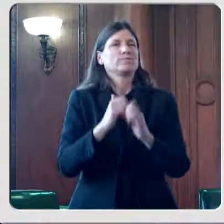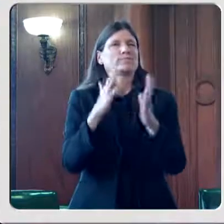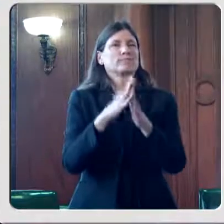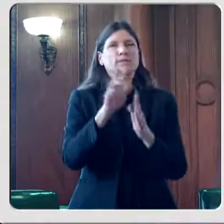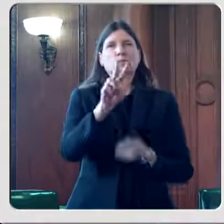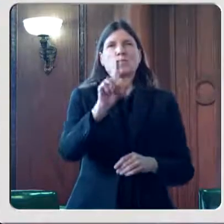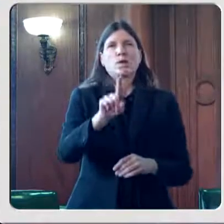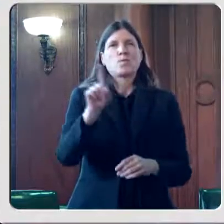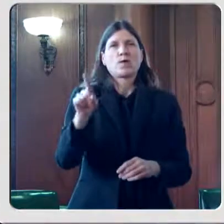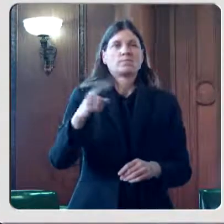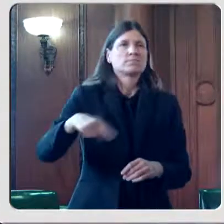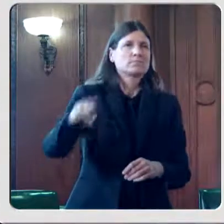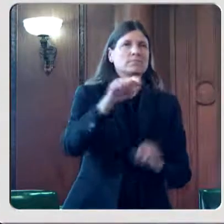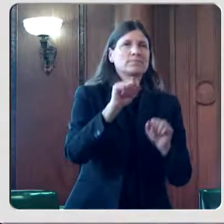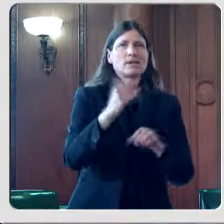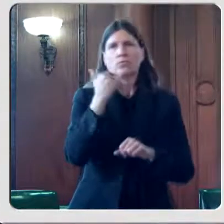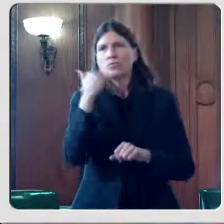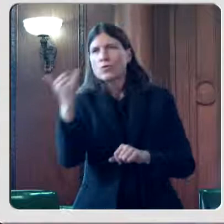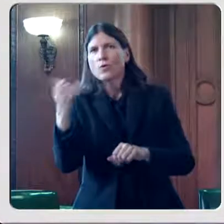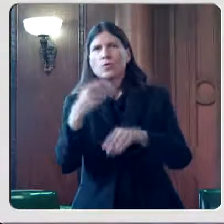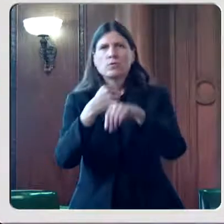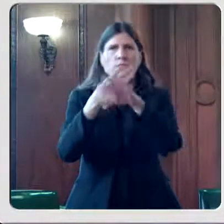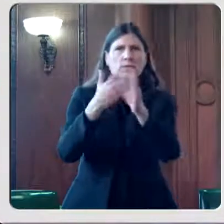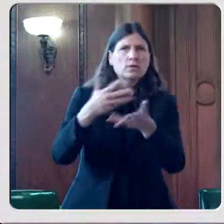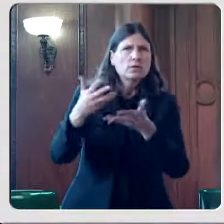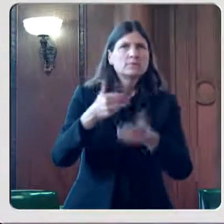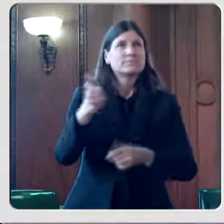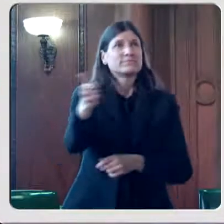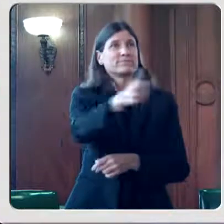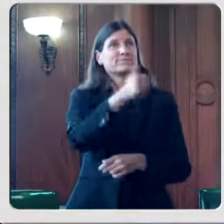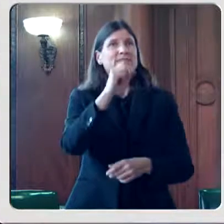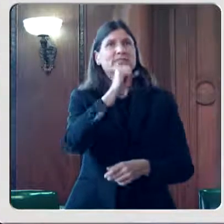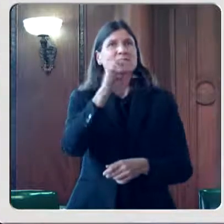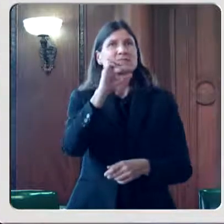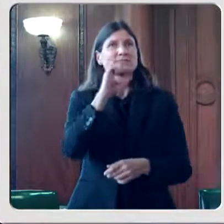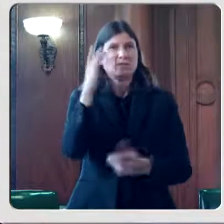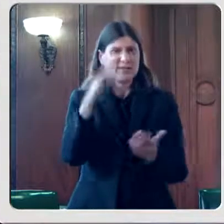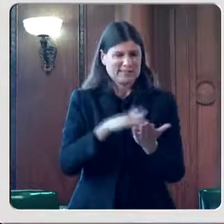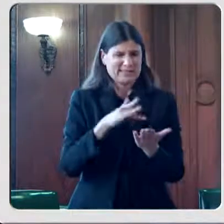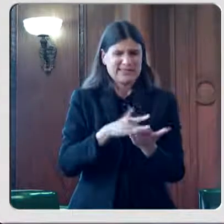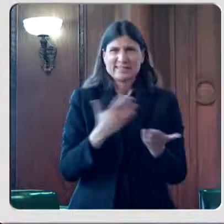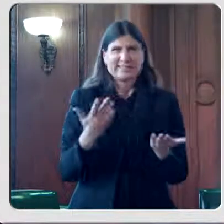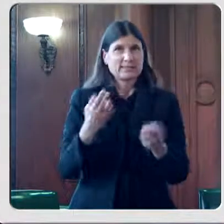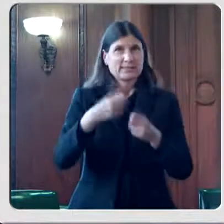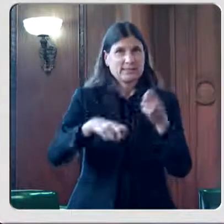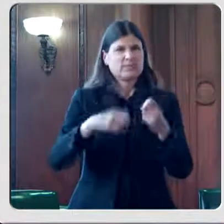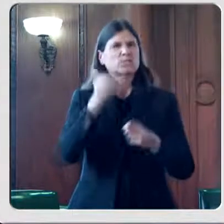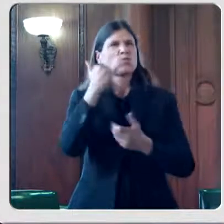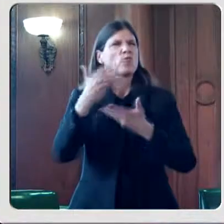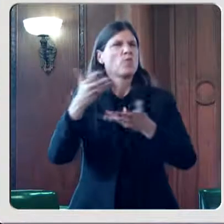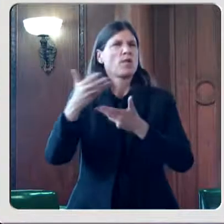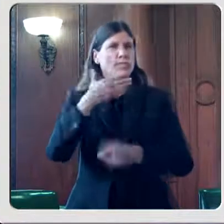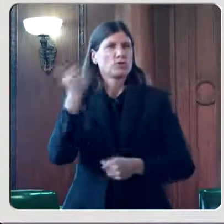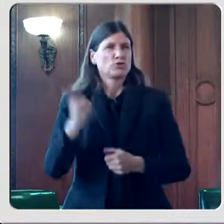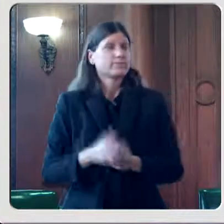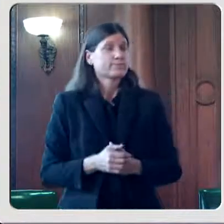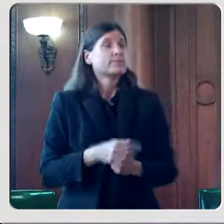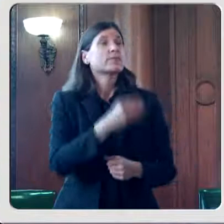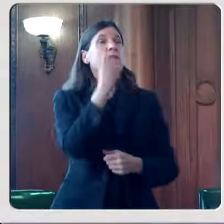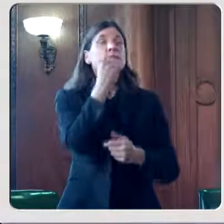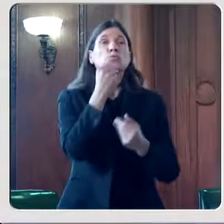meals continues, and I appreciate that. Governor Baker has lifted restrictions on